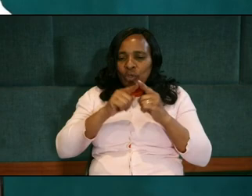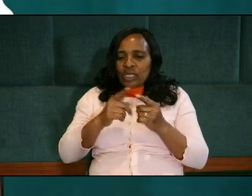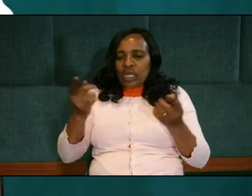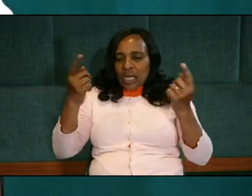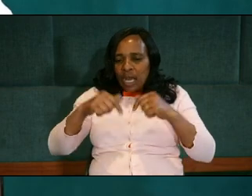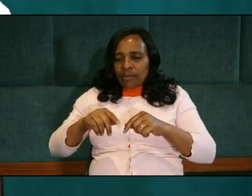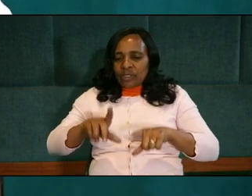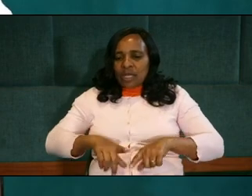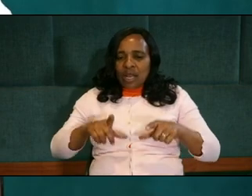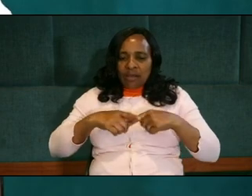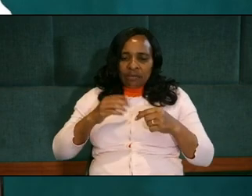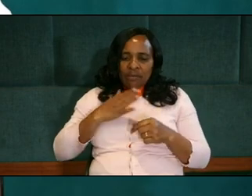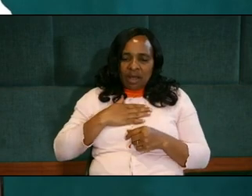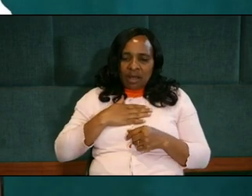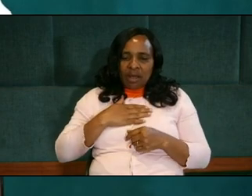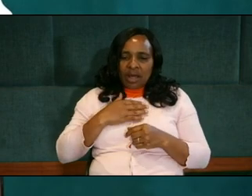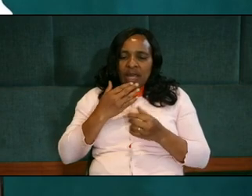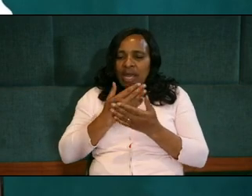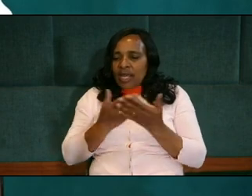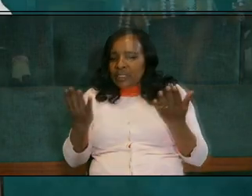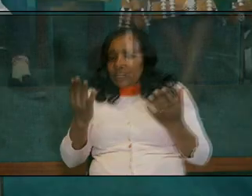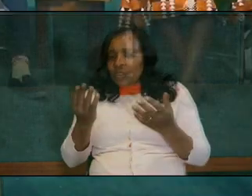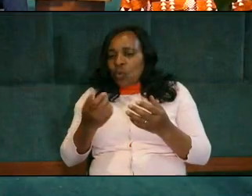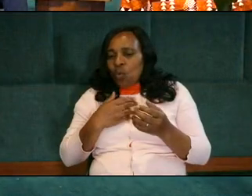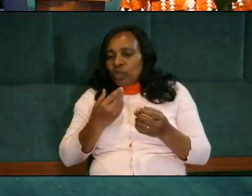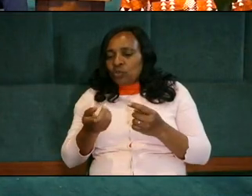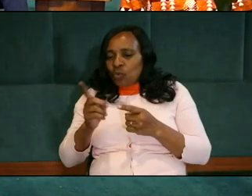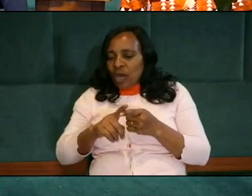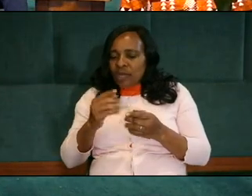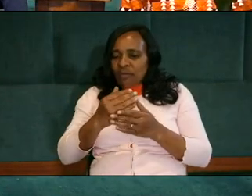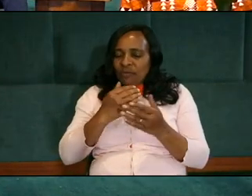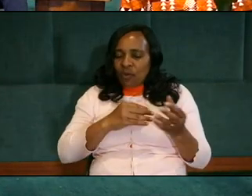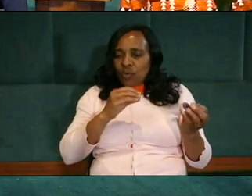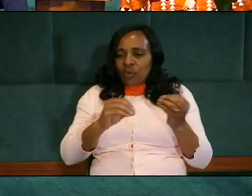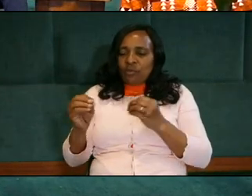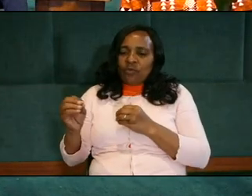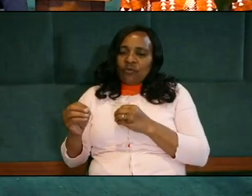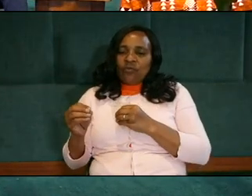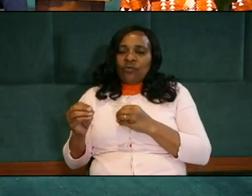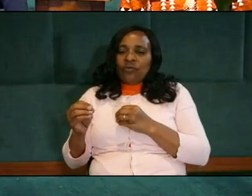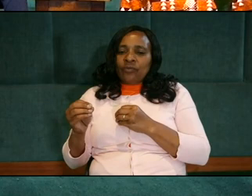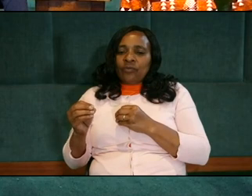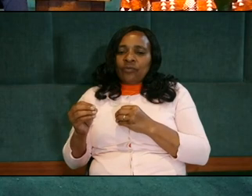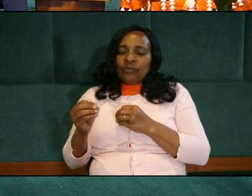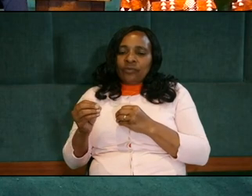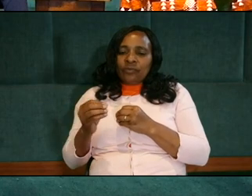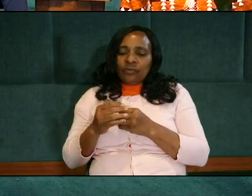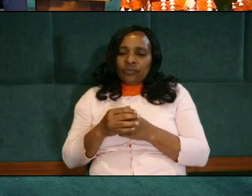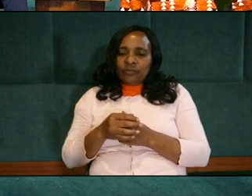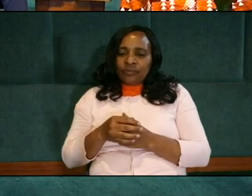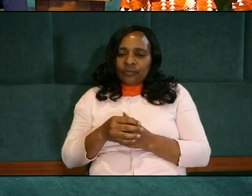I don't know if there's anything anyone would like to add before we move on to patriarchs and prophets.